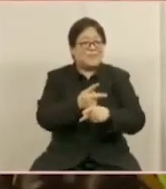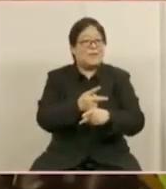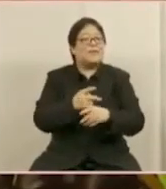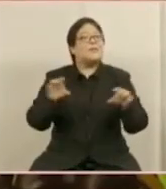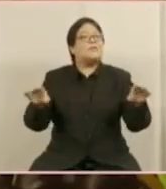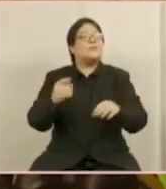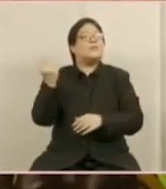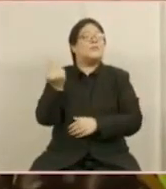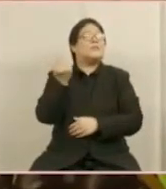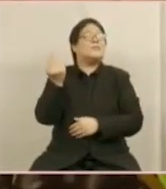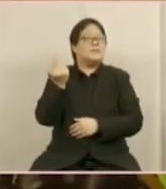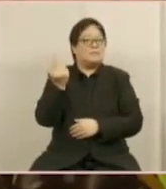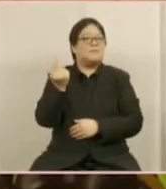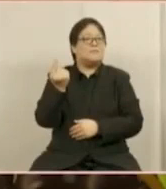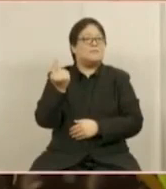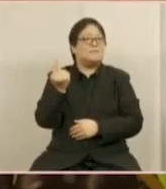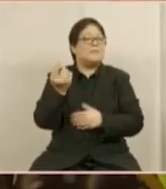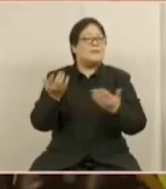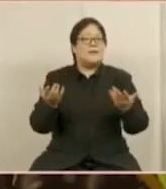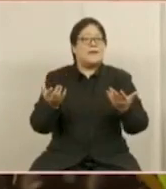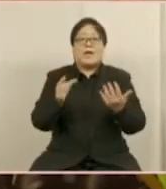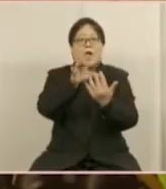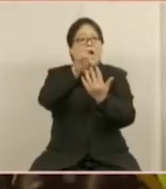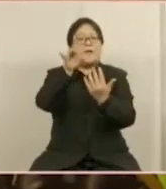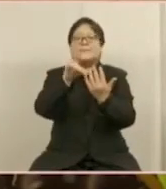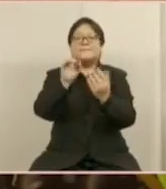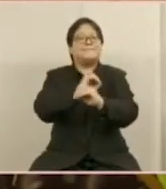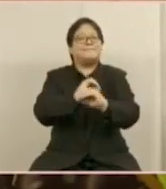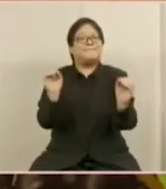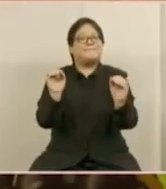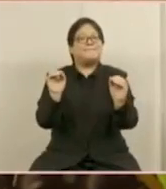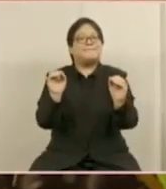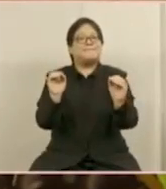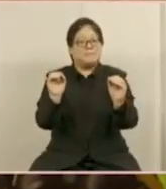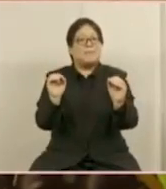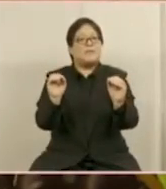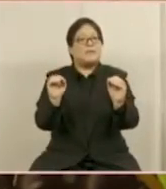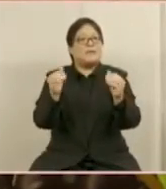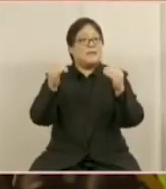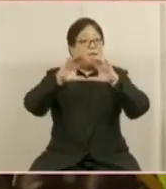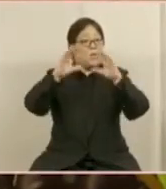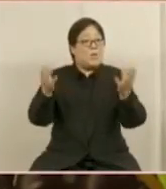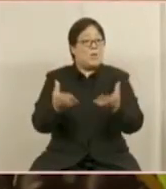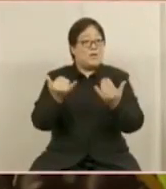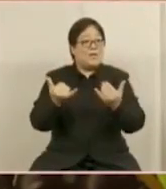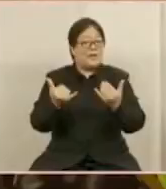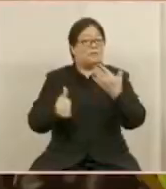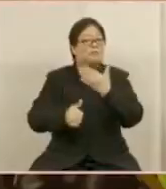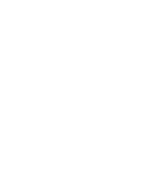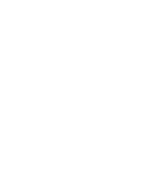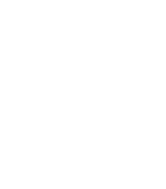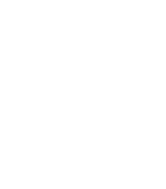something an action is not an option in action will place our world in a dangerous